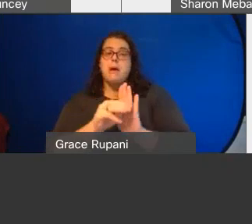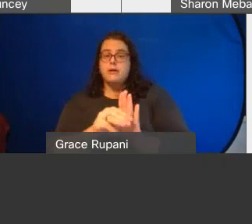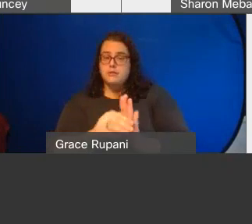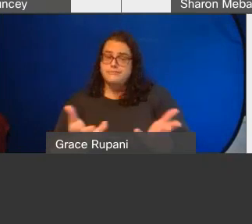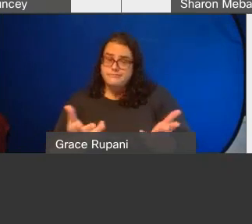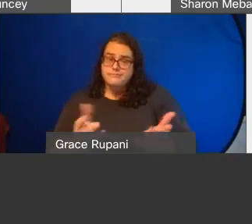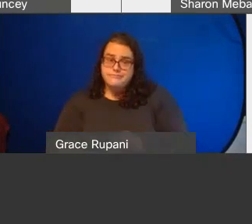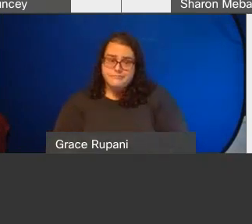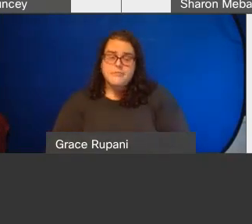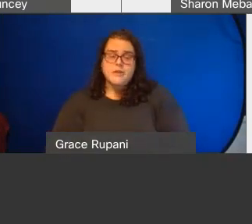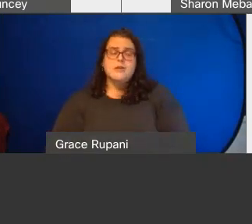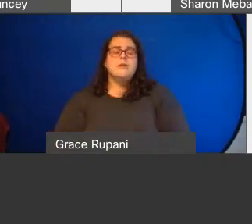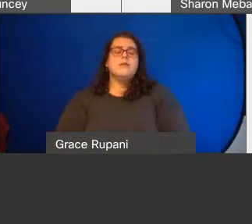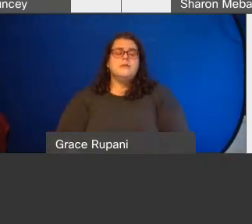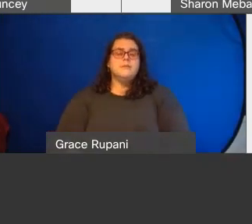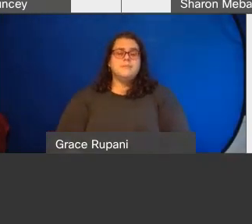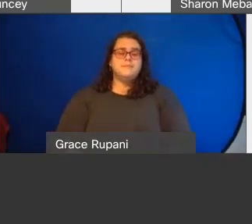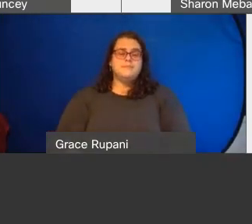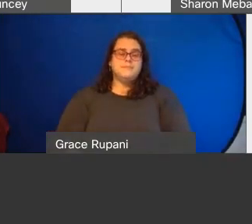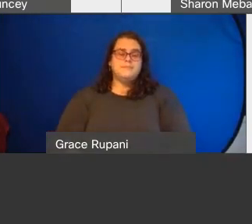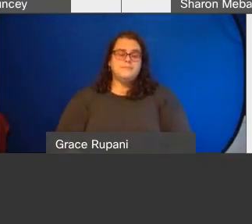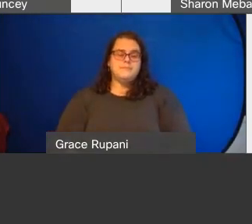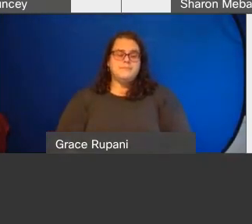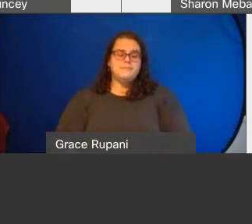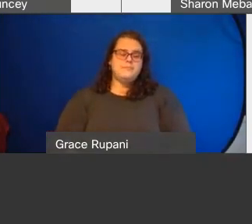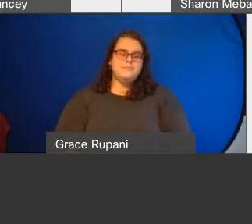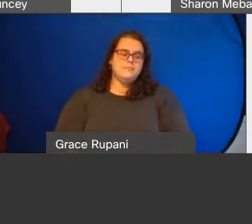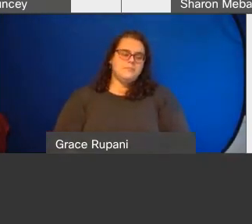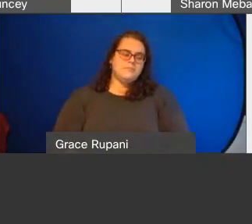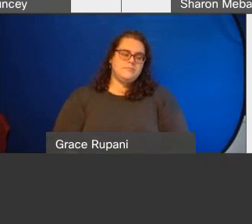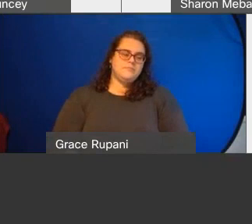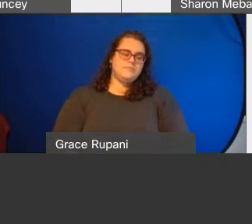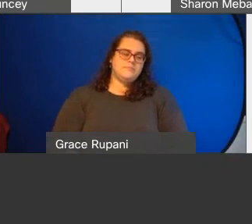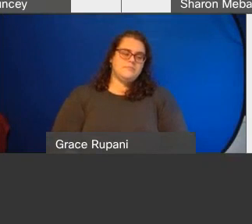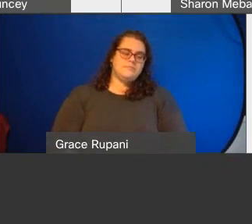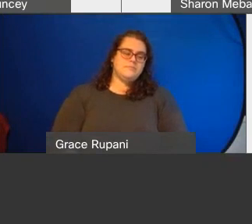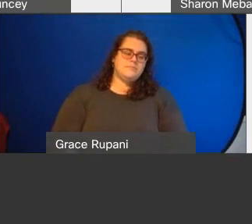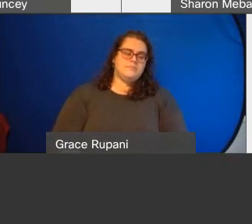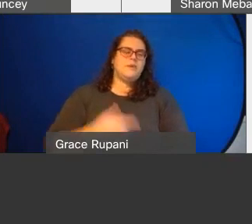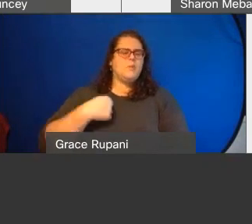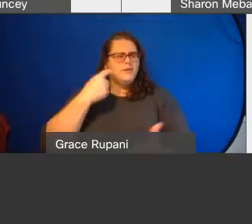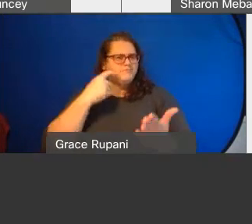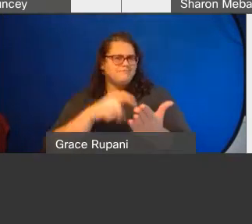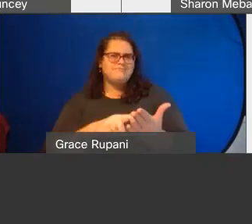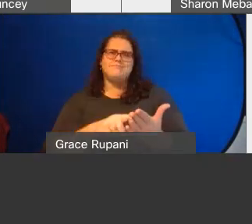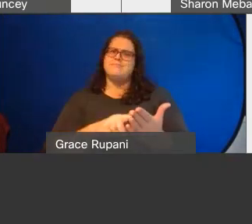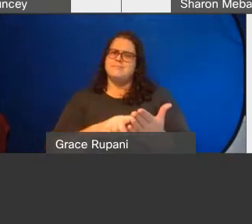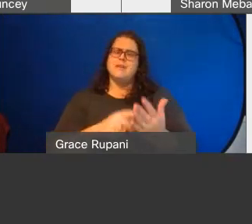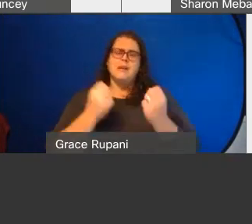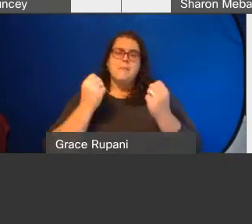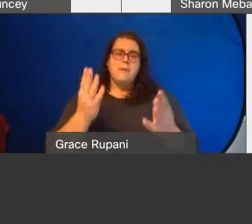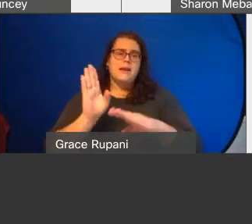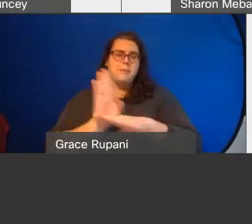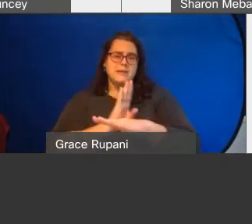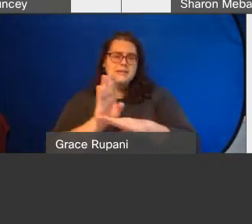We recognize that this is a difficult time for people who are in the, business of